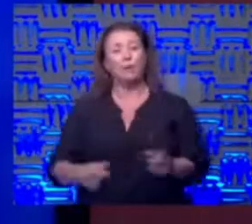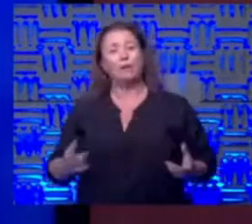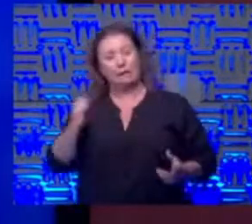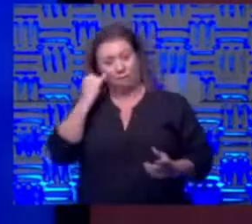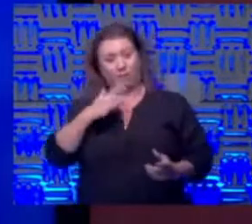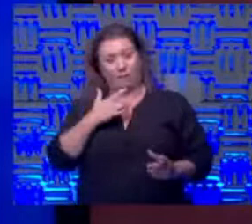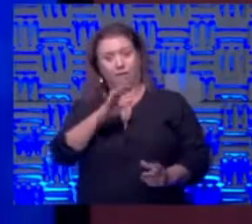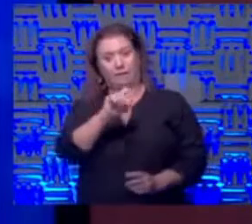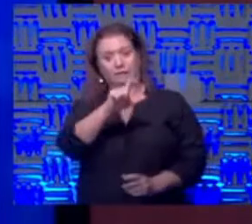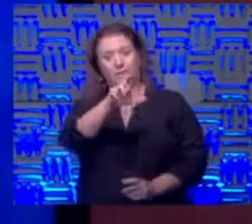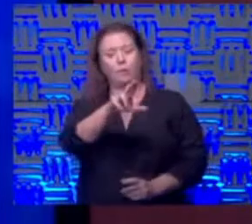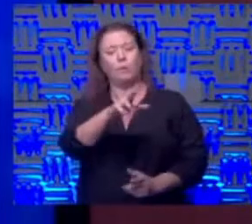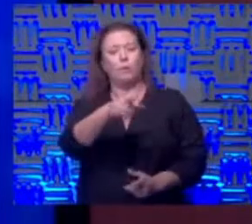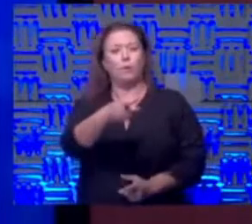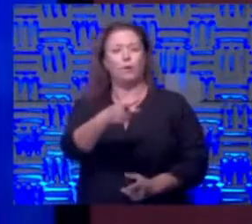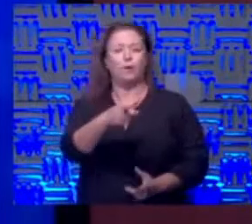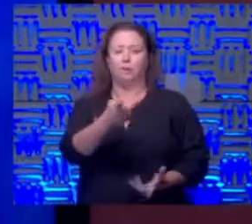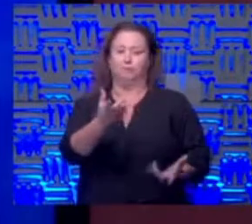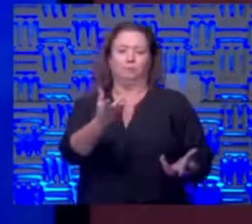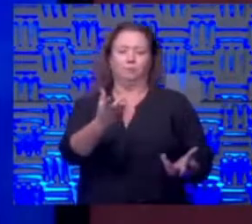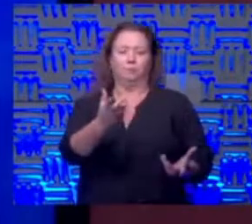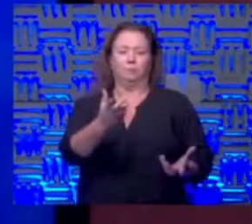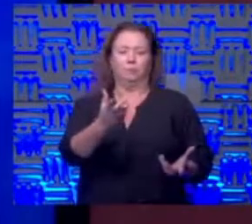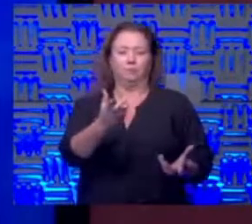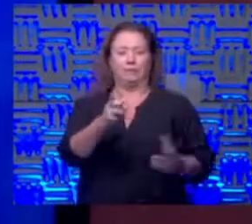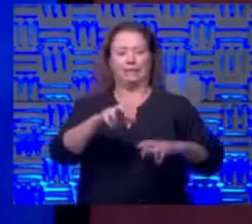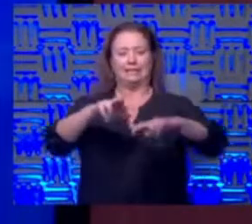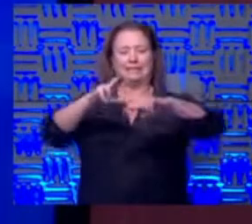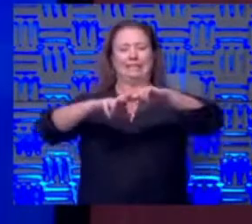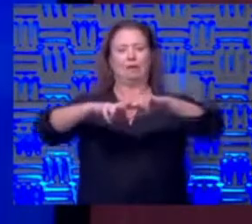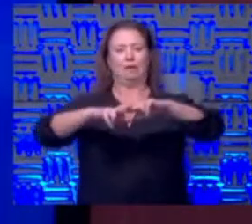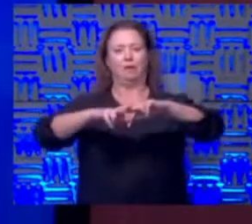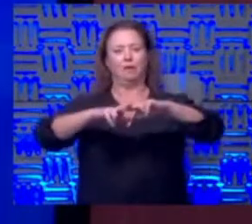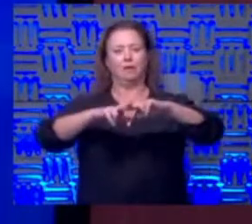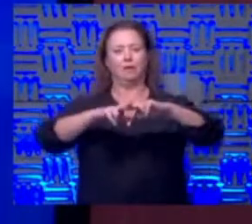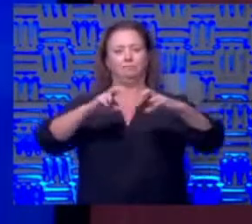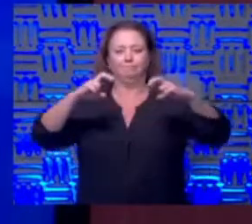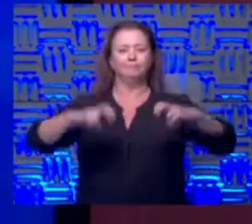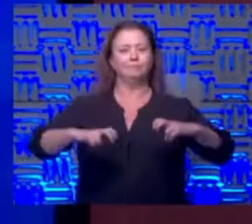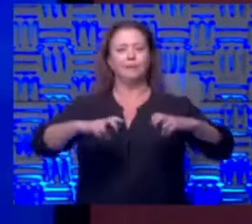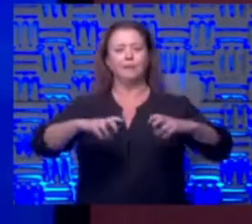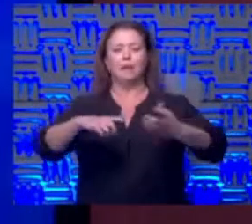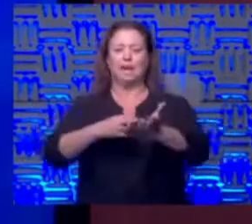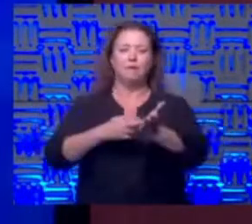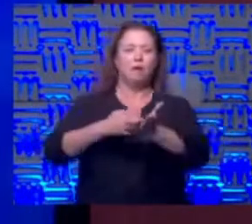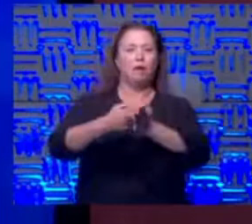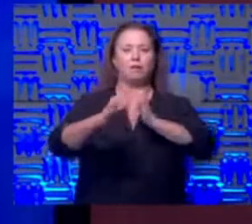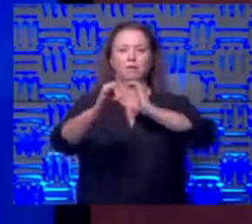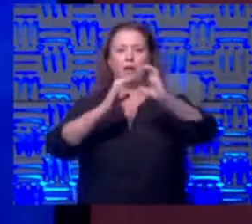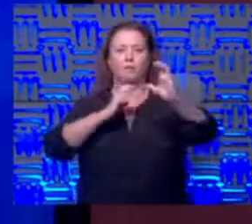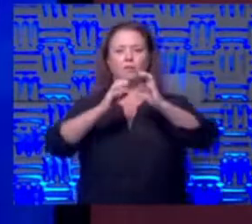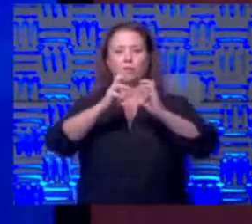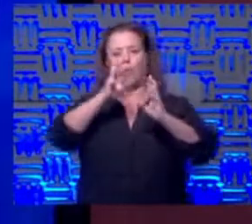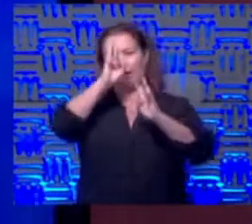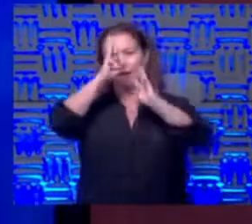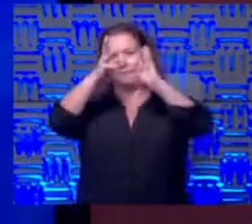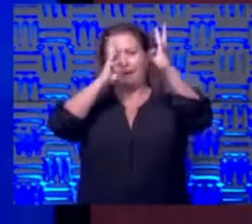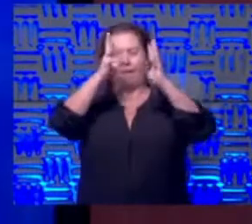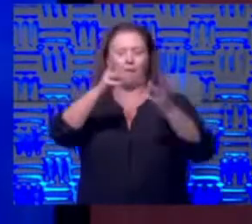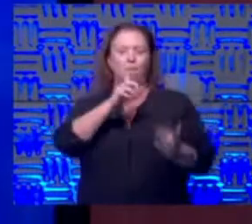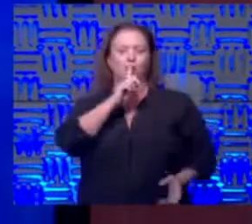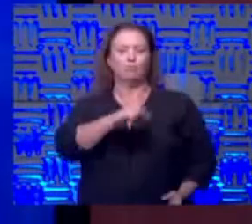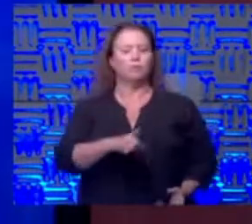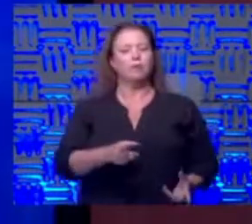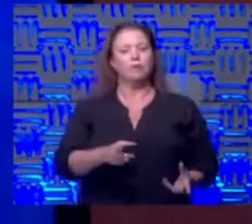think it is, you just let's sit down and have a real eye-to-eye, honest conversation where we're not going to make up the facts. And when we do that,